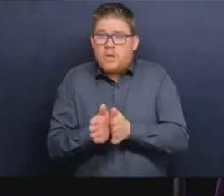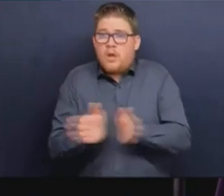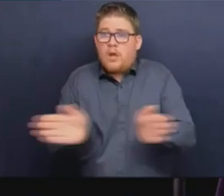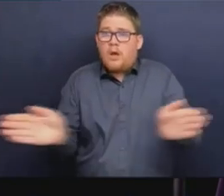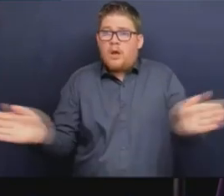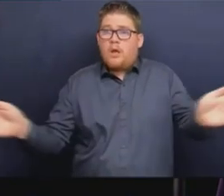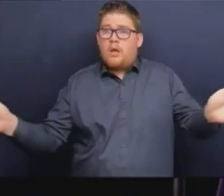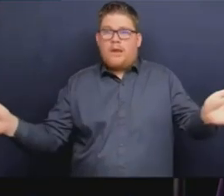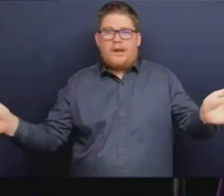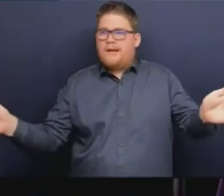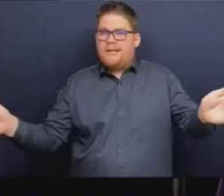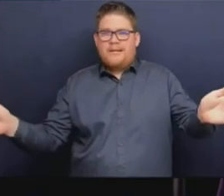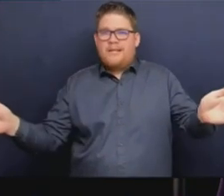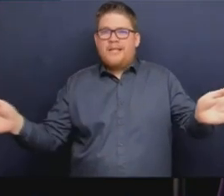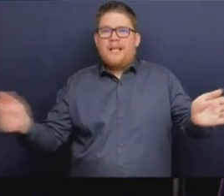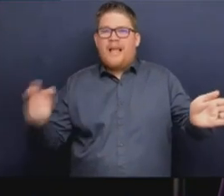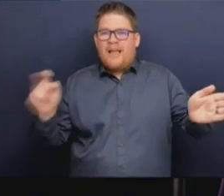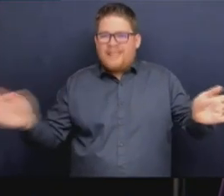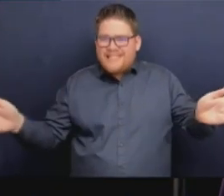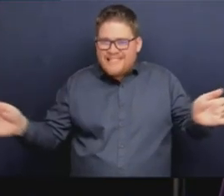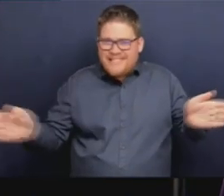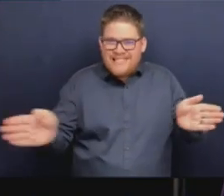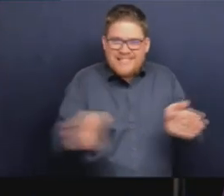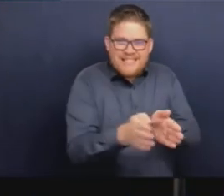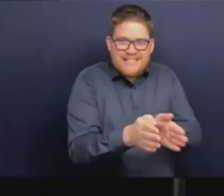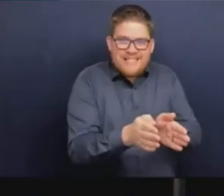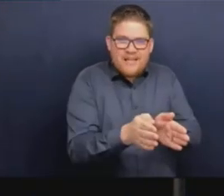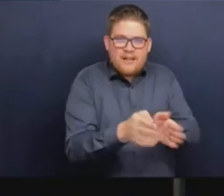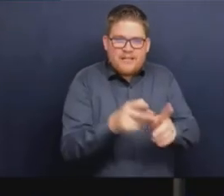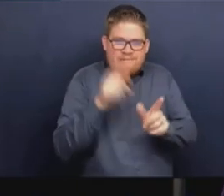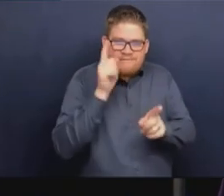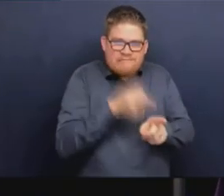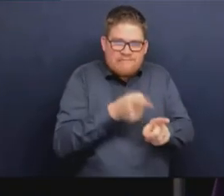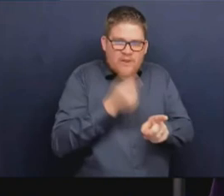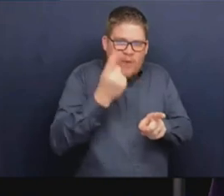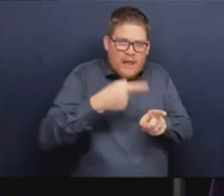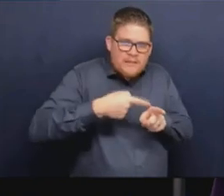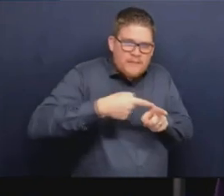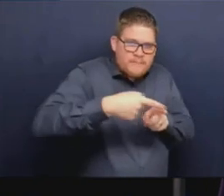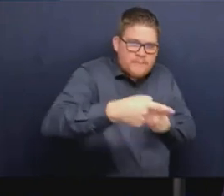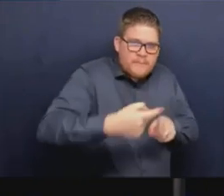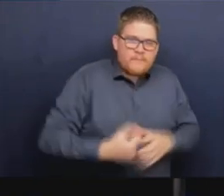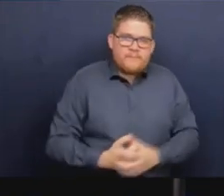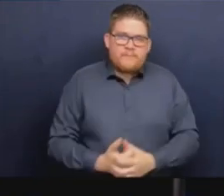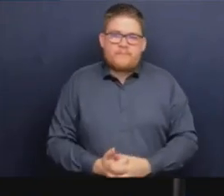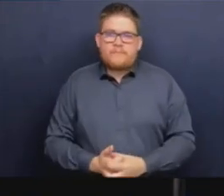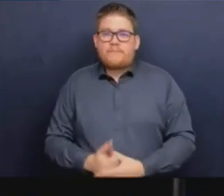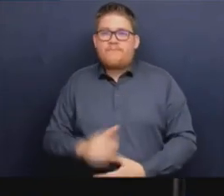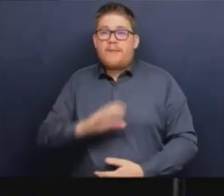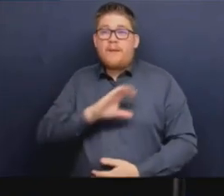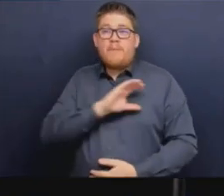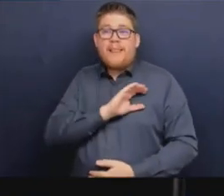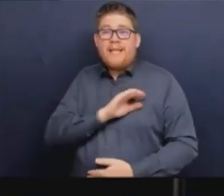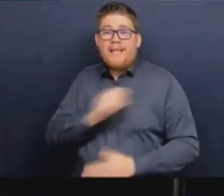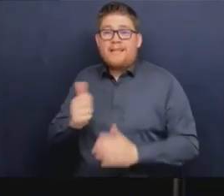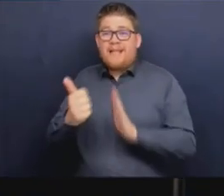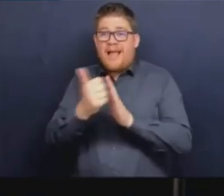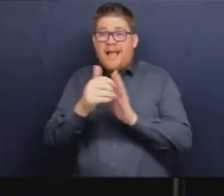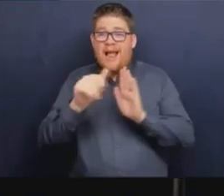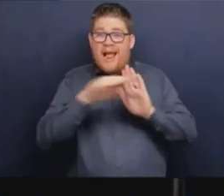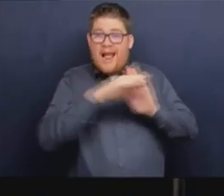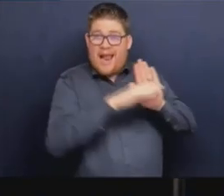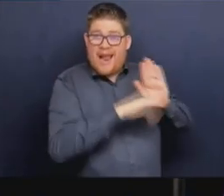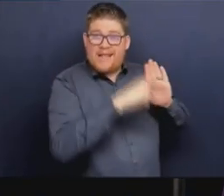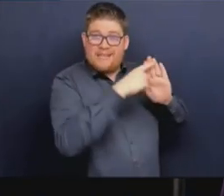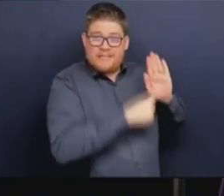and policing is one of the key areas that is emerging. The Police Act reform report that has come, that has also talked